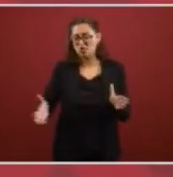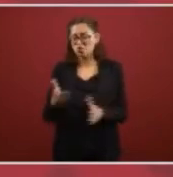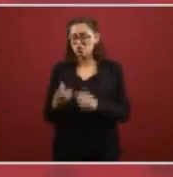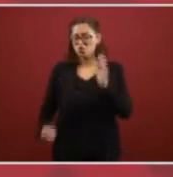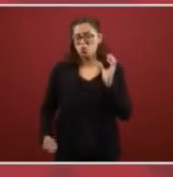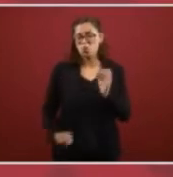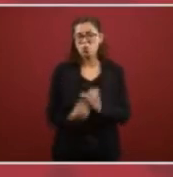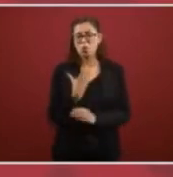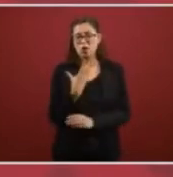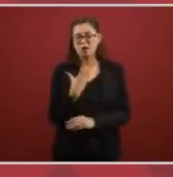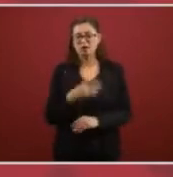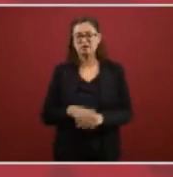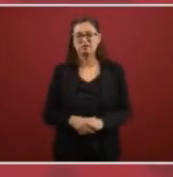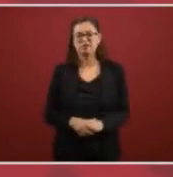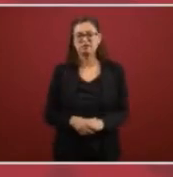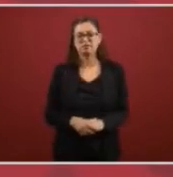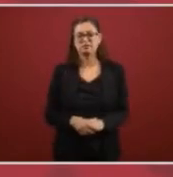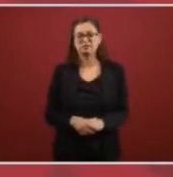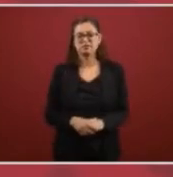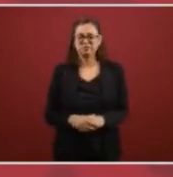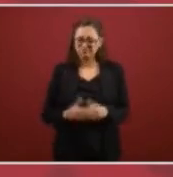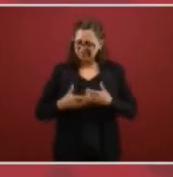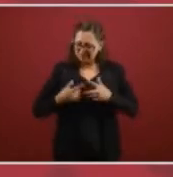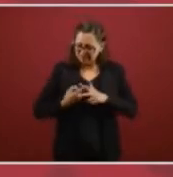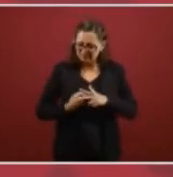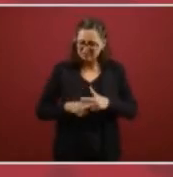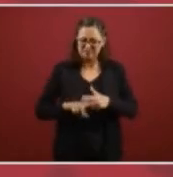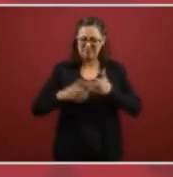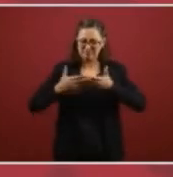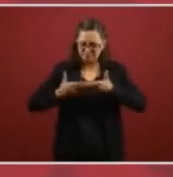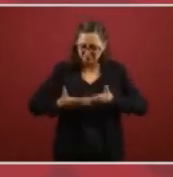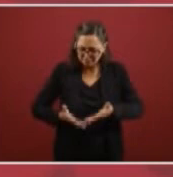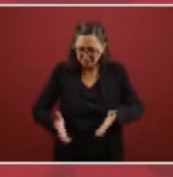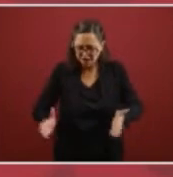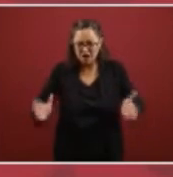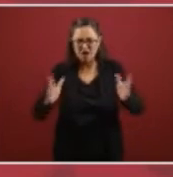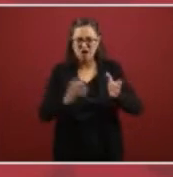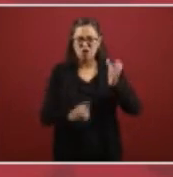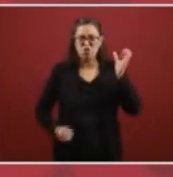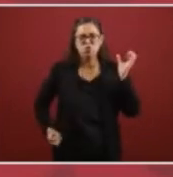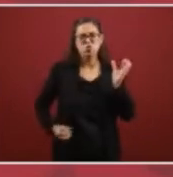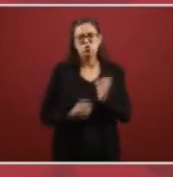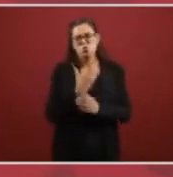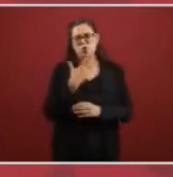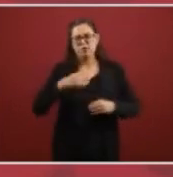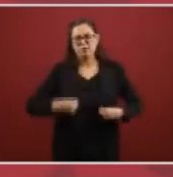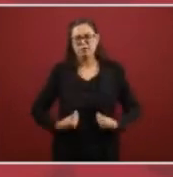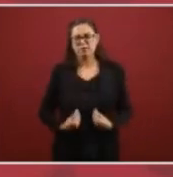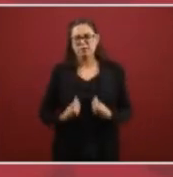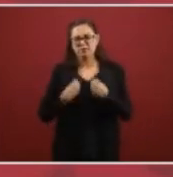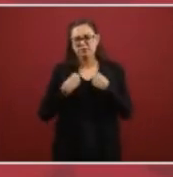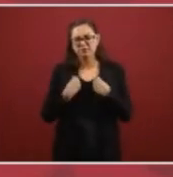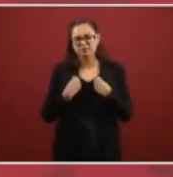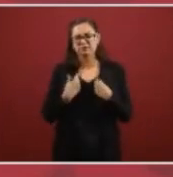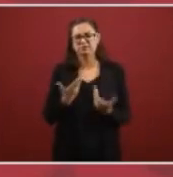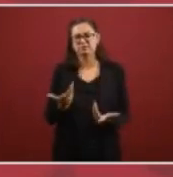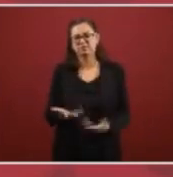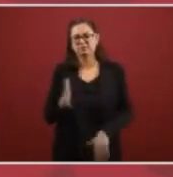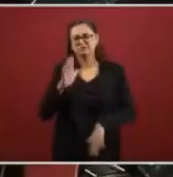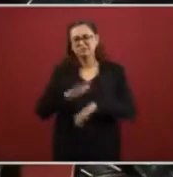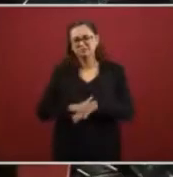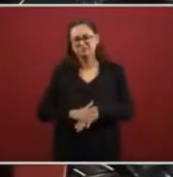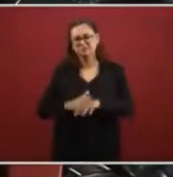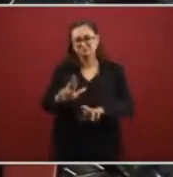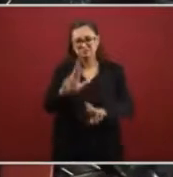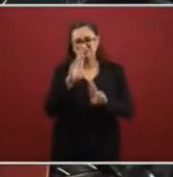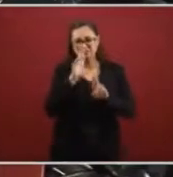new phase. We're inaugurating a new phase of the public life in the country.